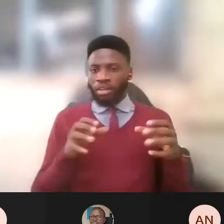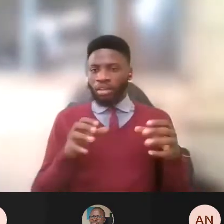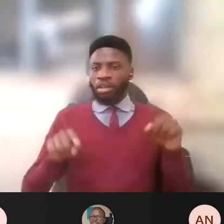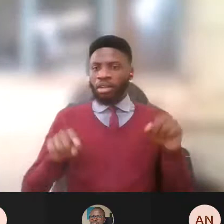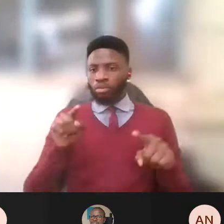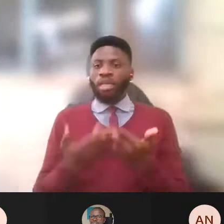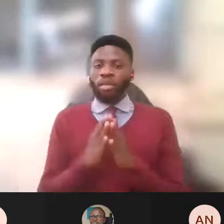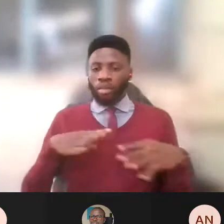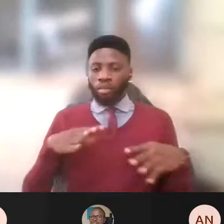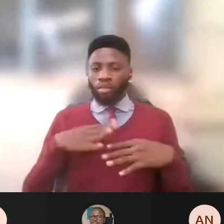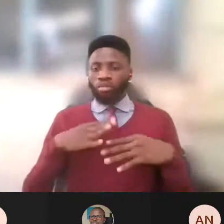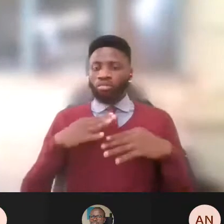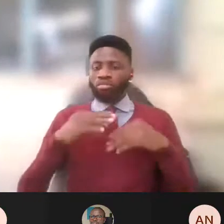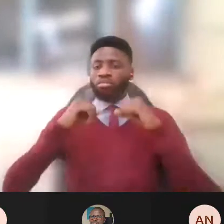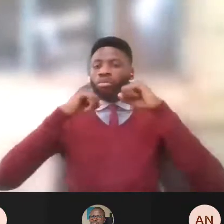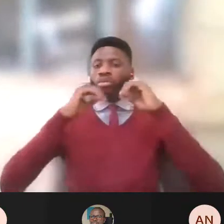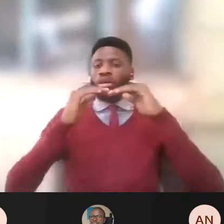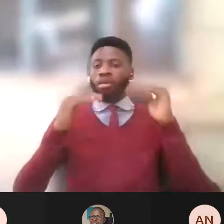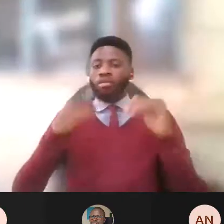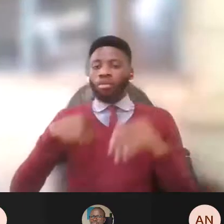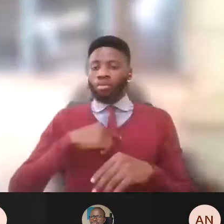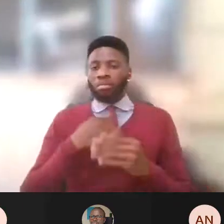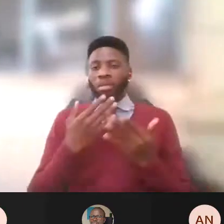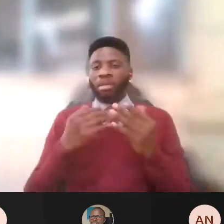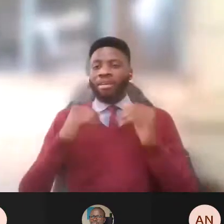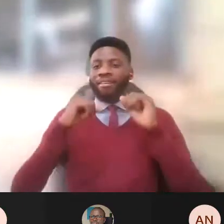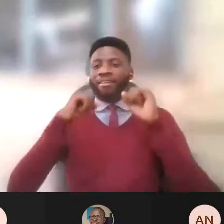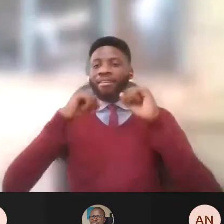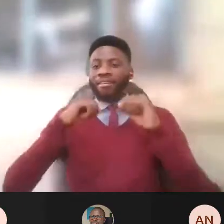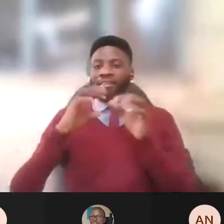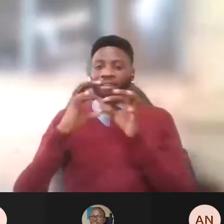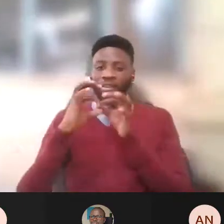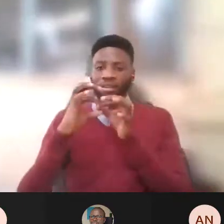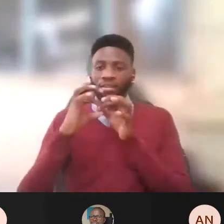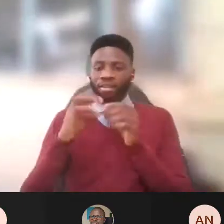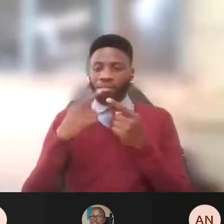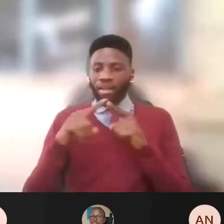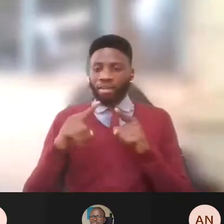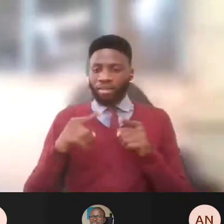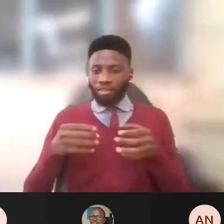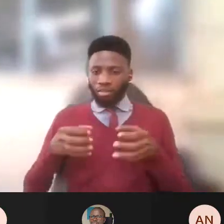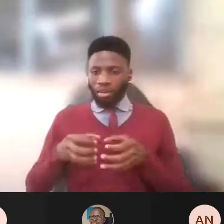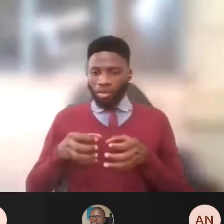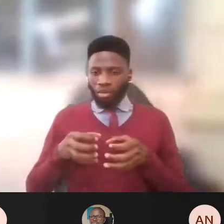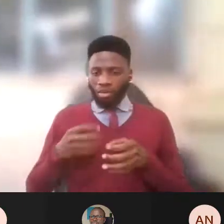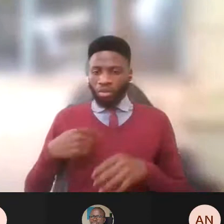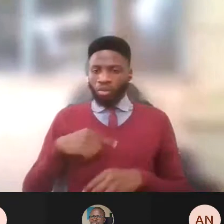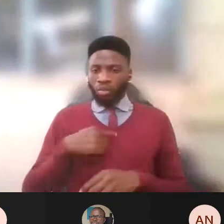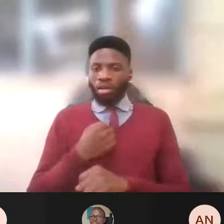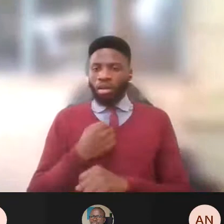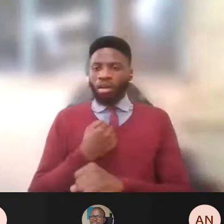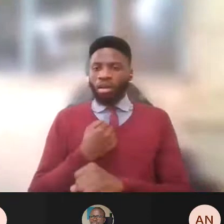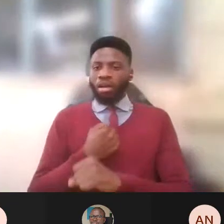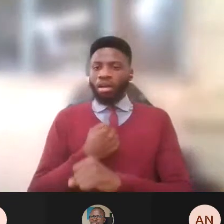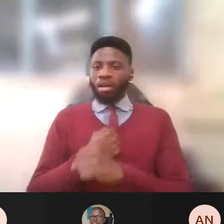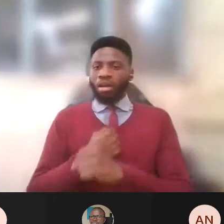IT admin, customer service, digital marketing, IT support, data analyst. So you can take these courses